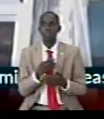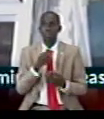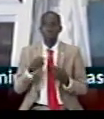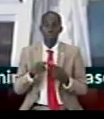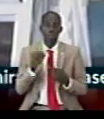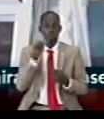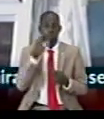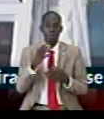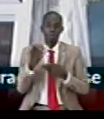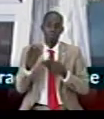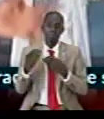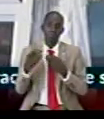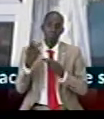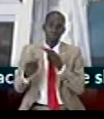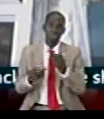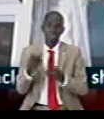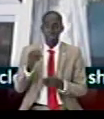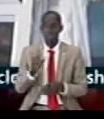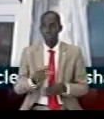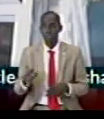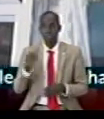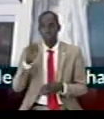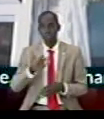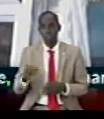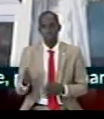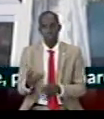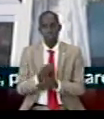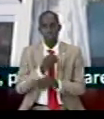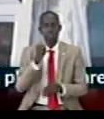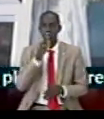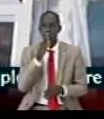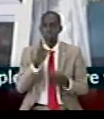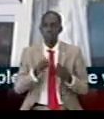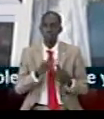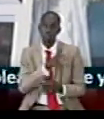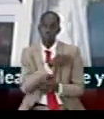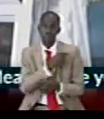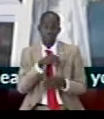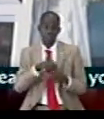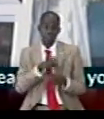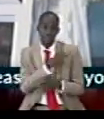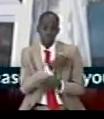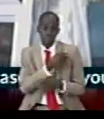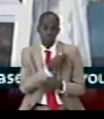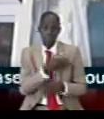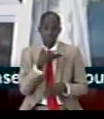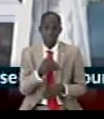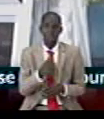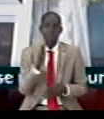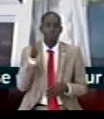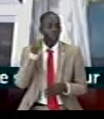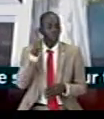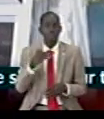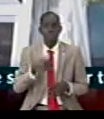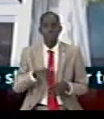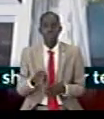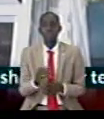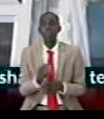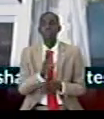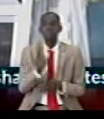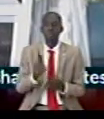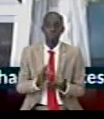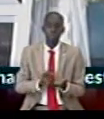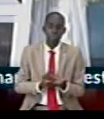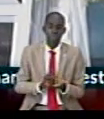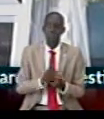children, they took me to hospital there for no event. Even here in Sabombrini, I've been buying drugs. No